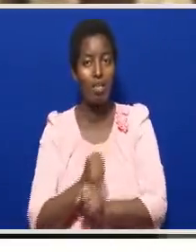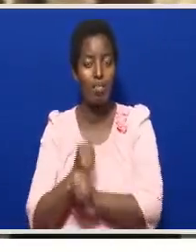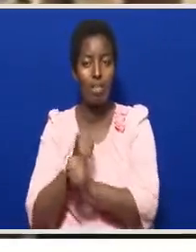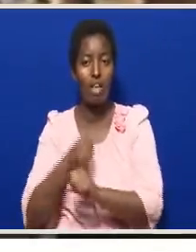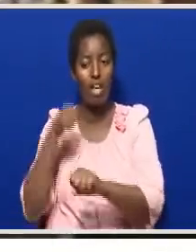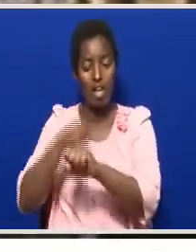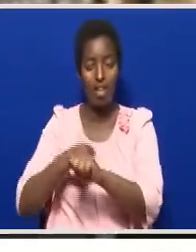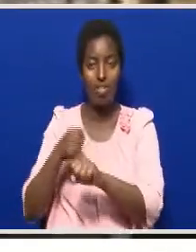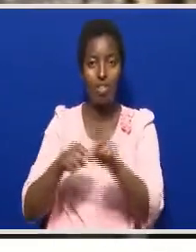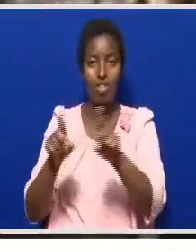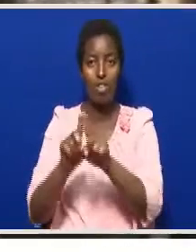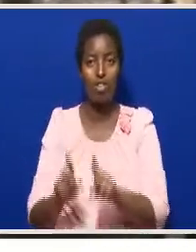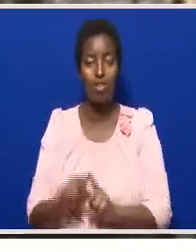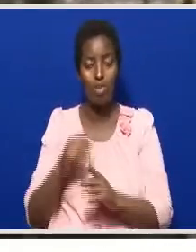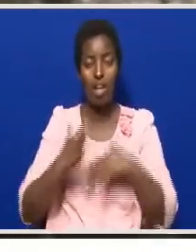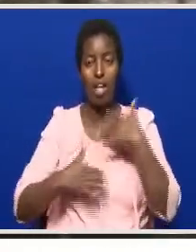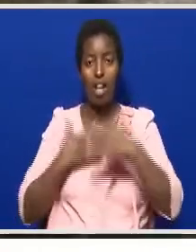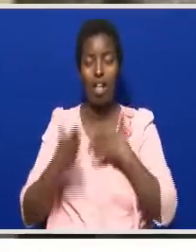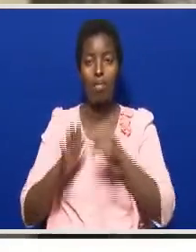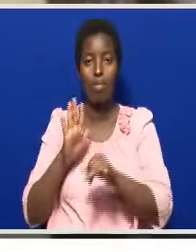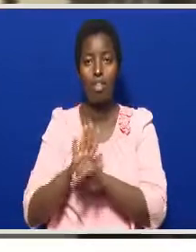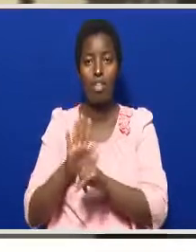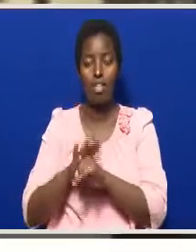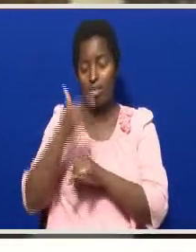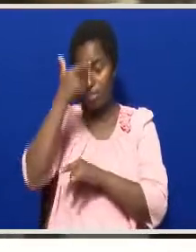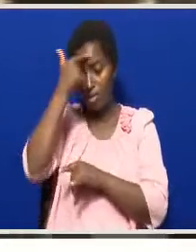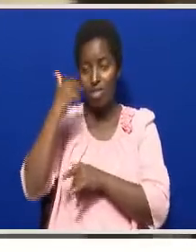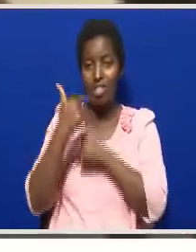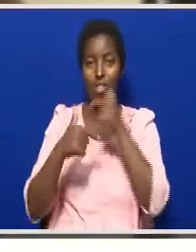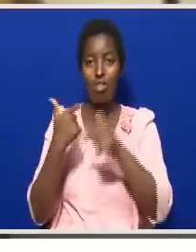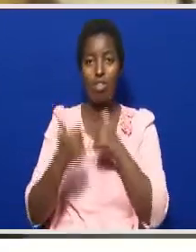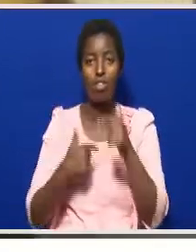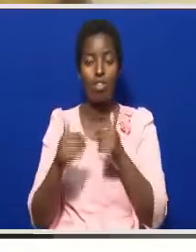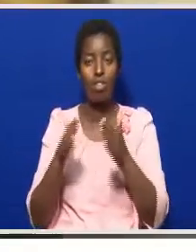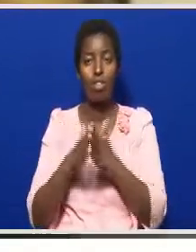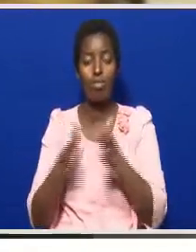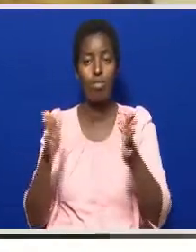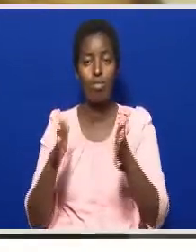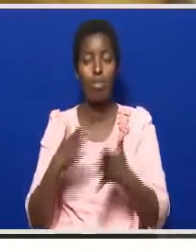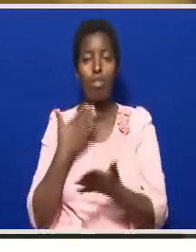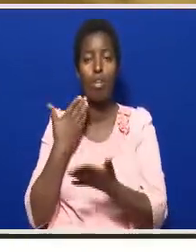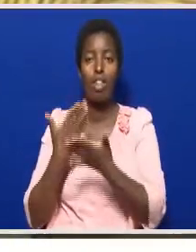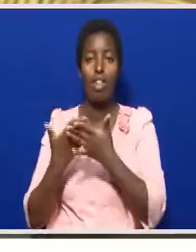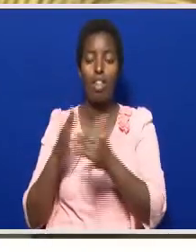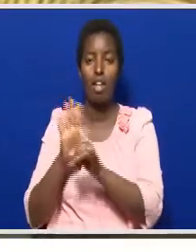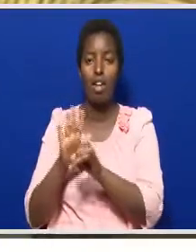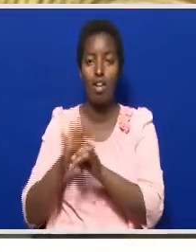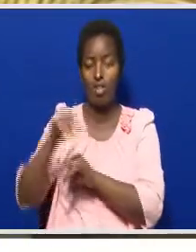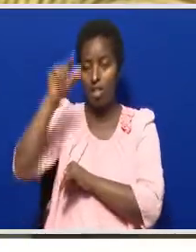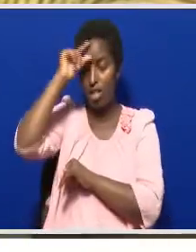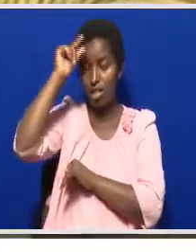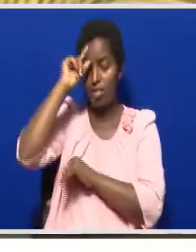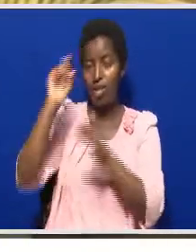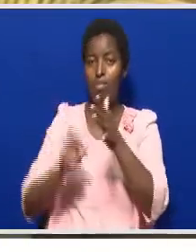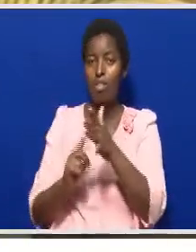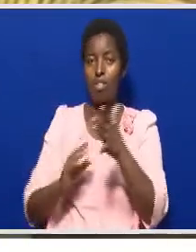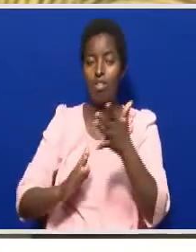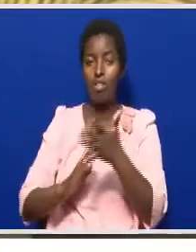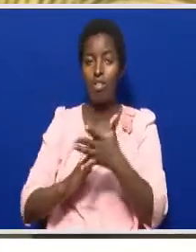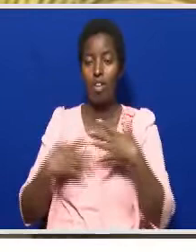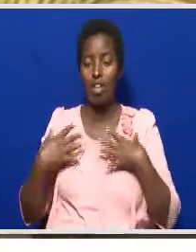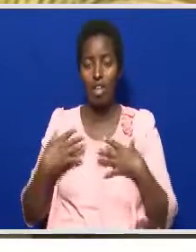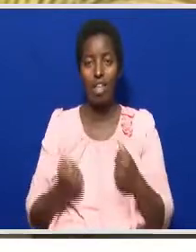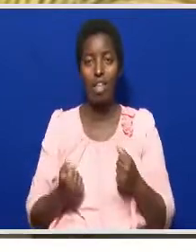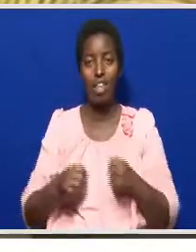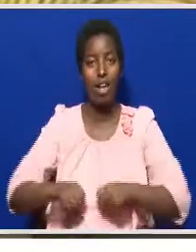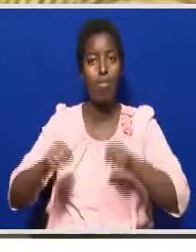are very grateful that this is going on and it will continue. We thank the government, we thank the Ministry of Health. We also thank our